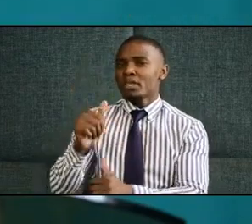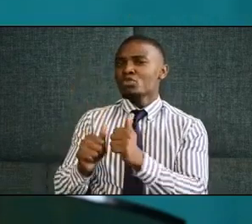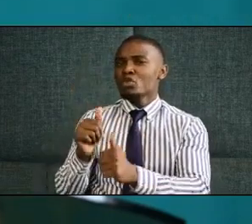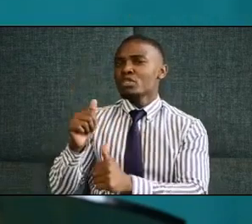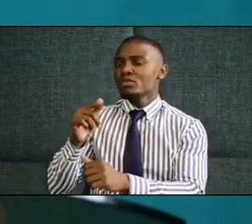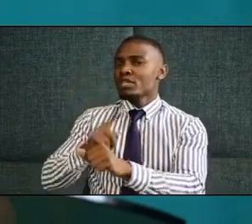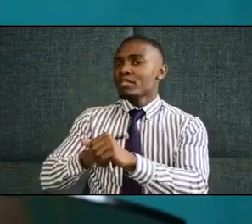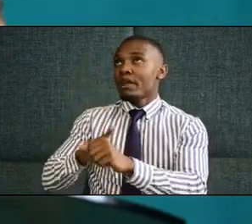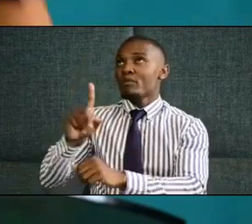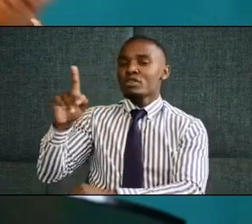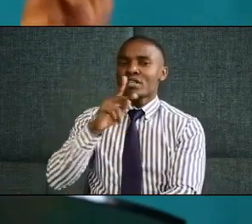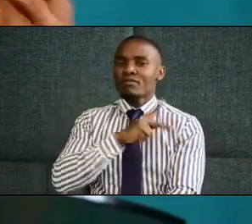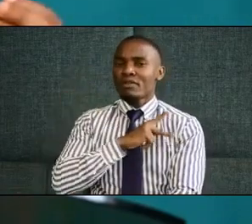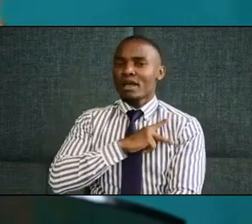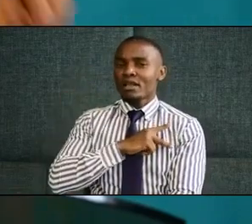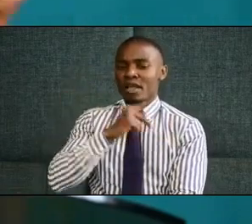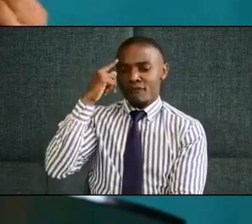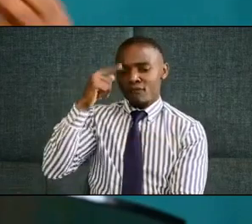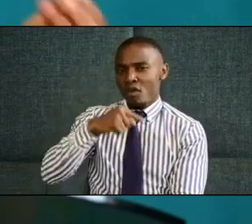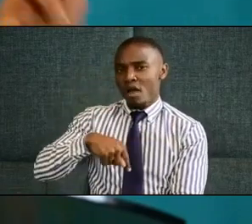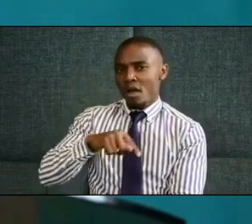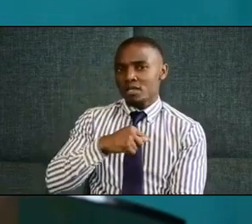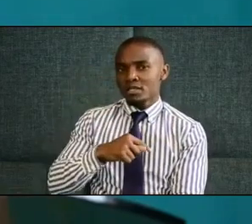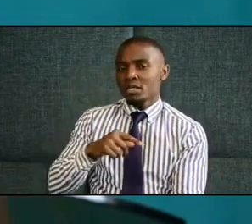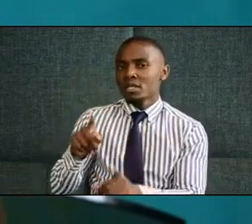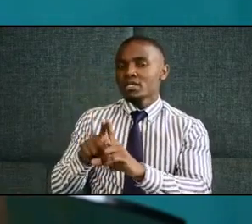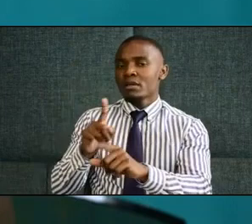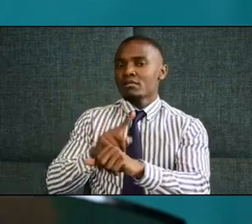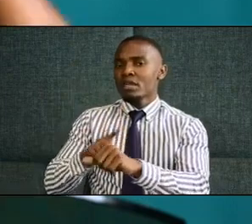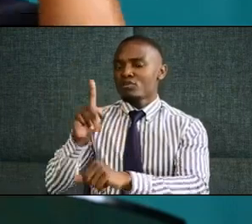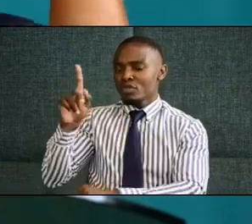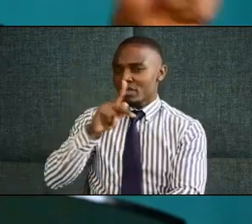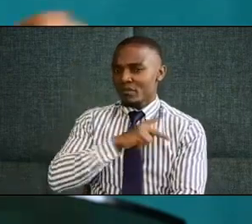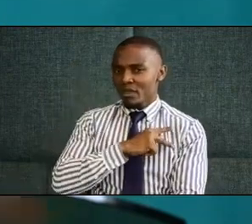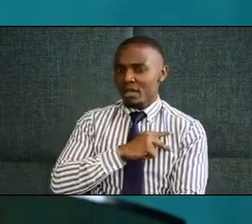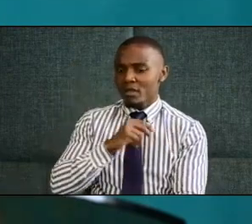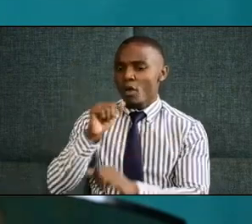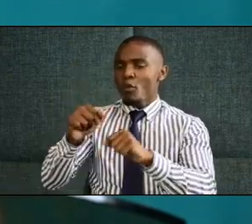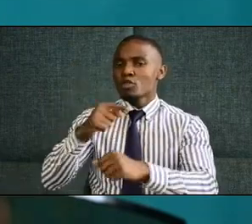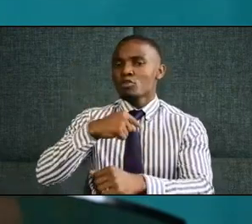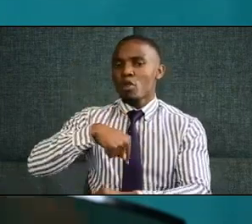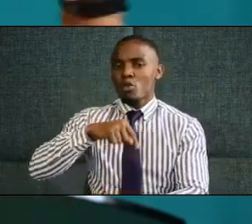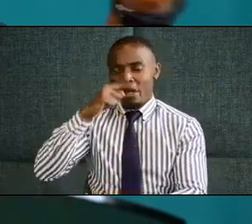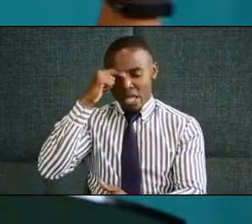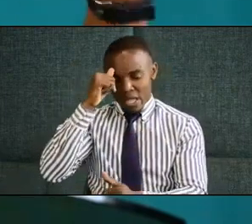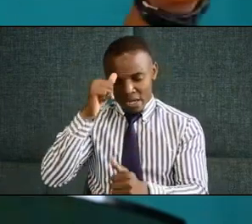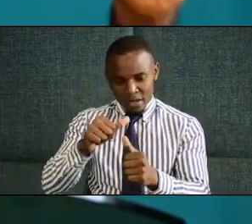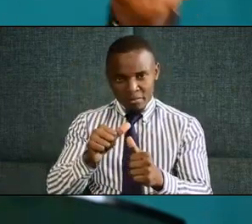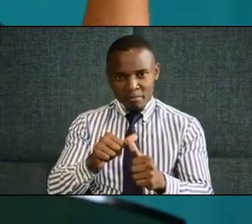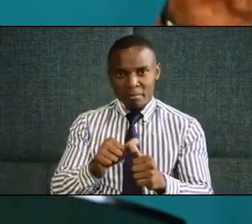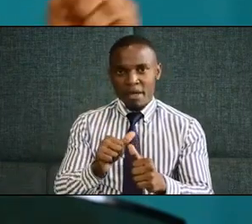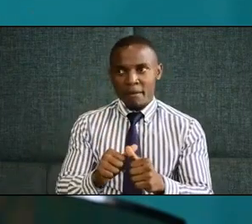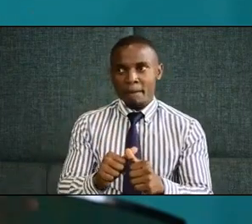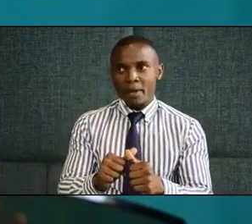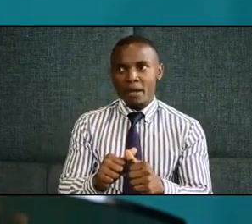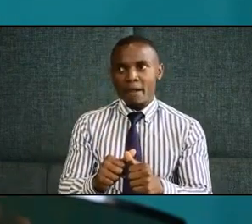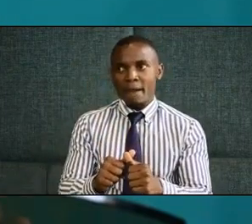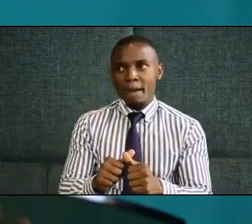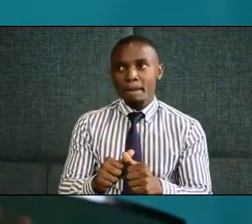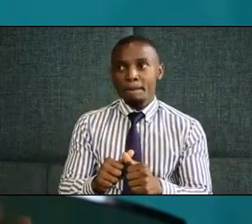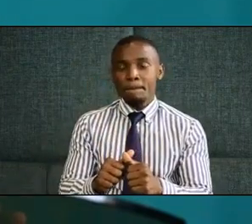to us, a place you were kind to us, may we remember it cost a man's